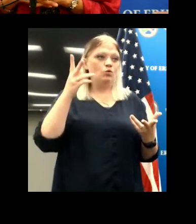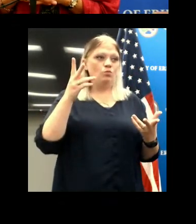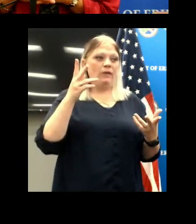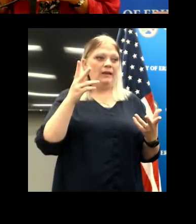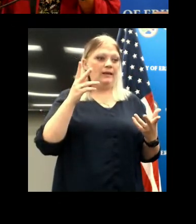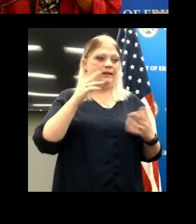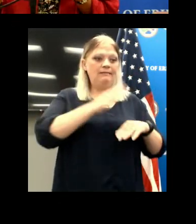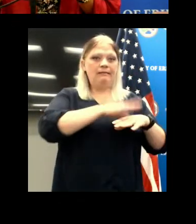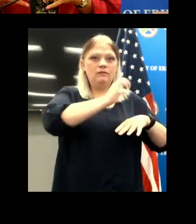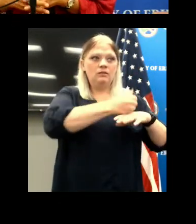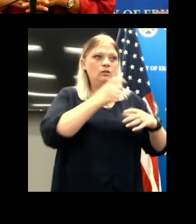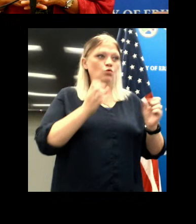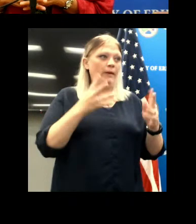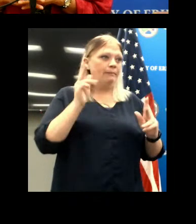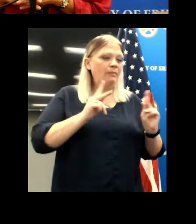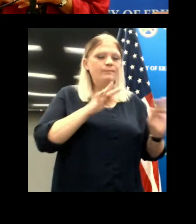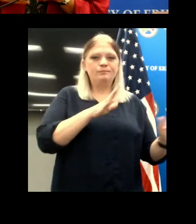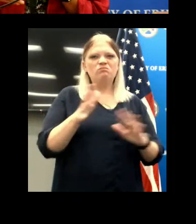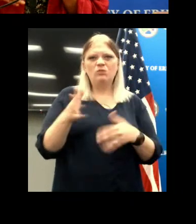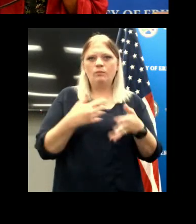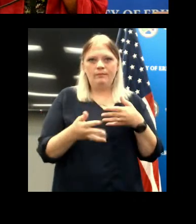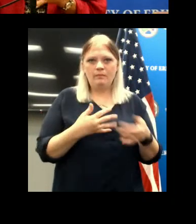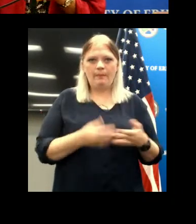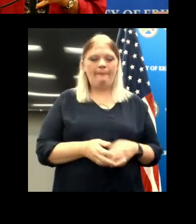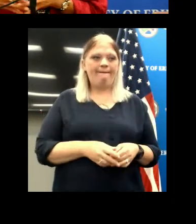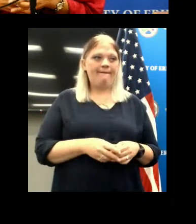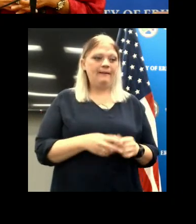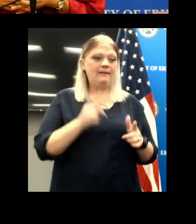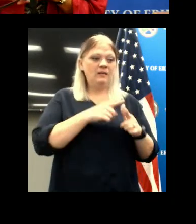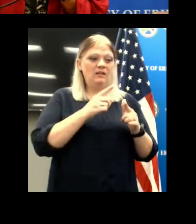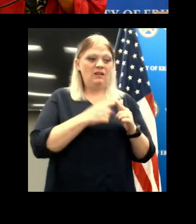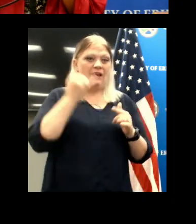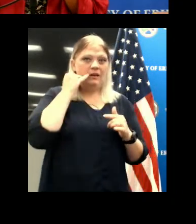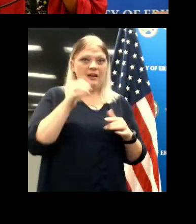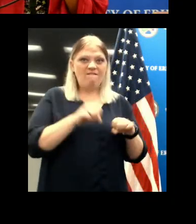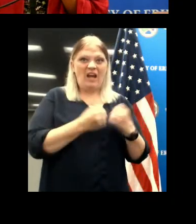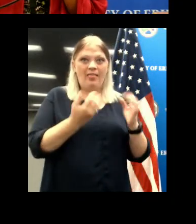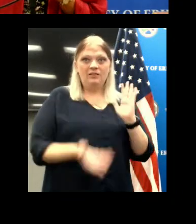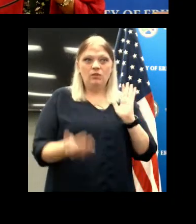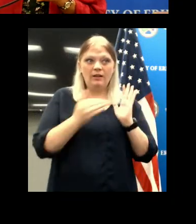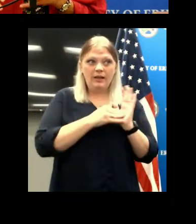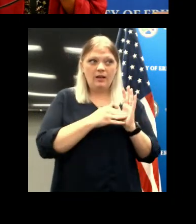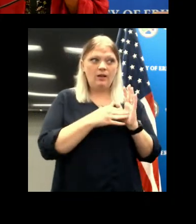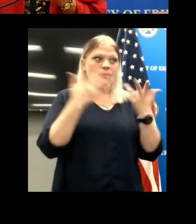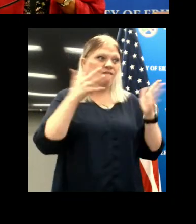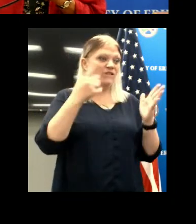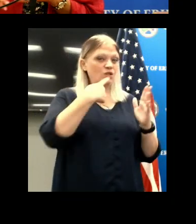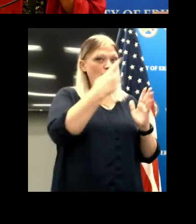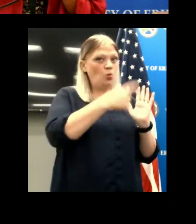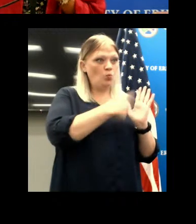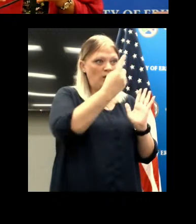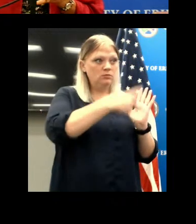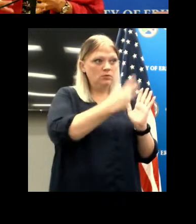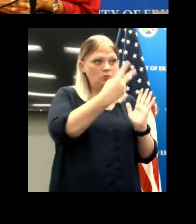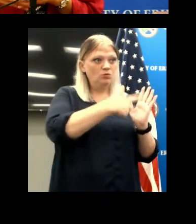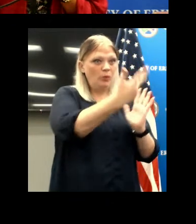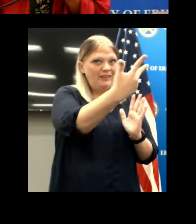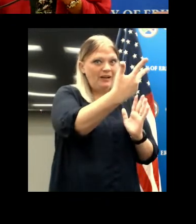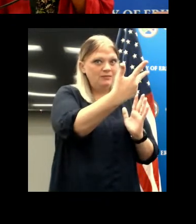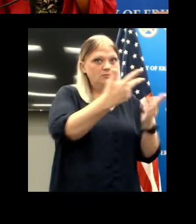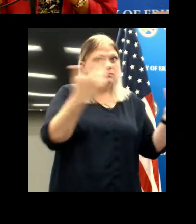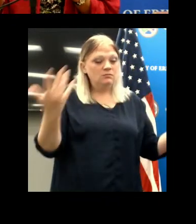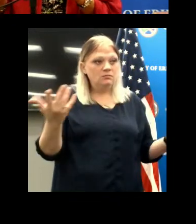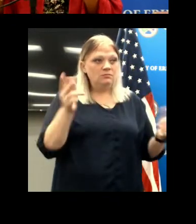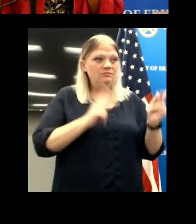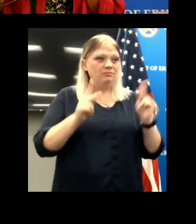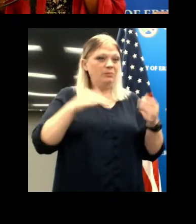place. And then after, repeated violations, if, we've told you once, we told you twice, we told you 3 times, and people